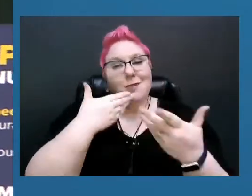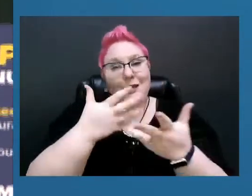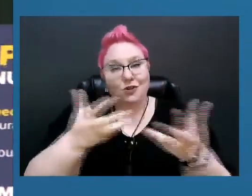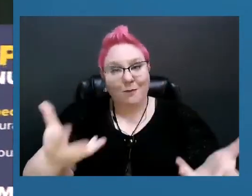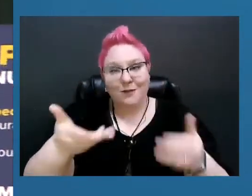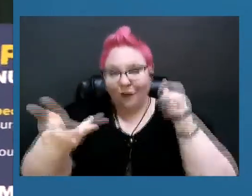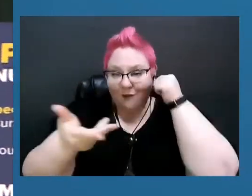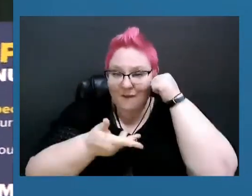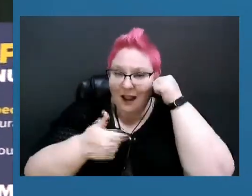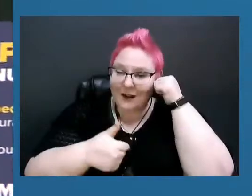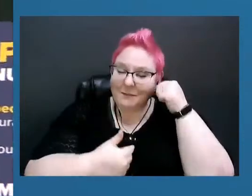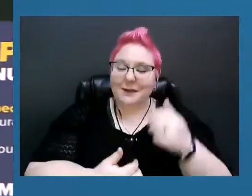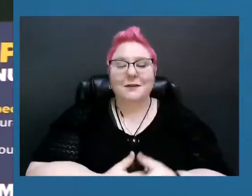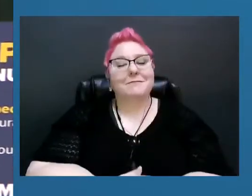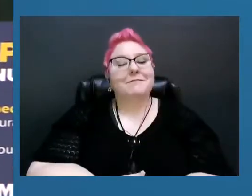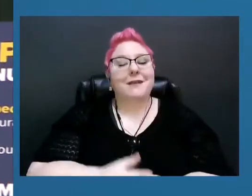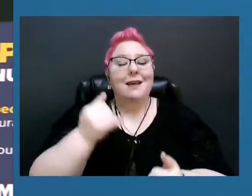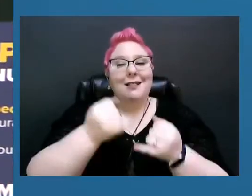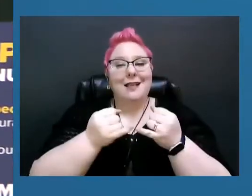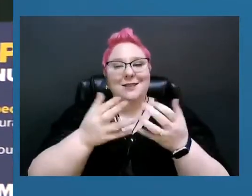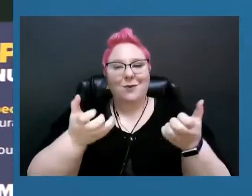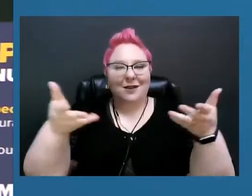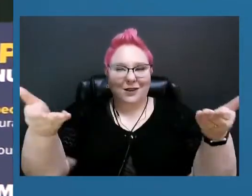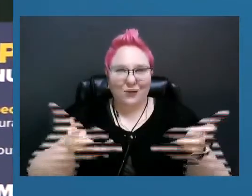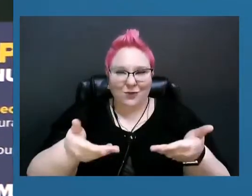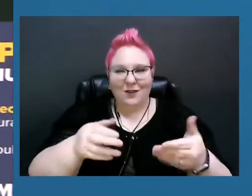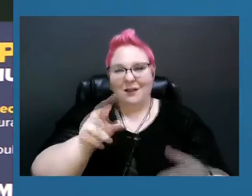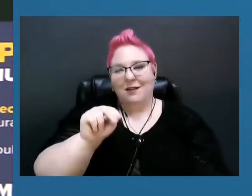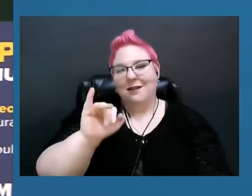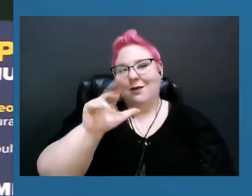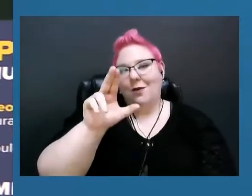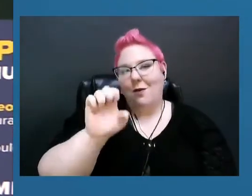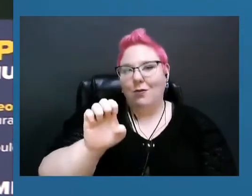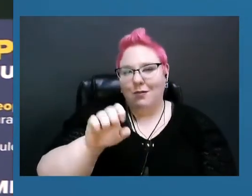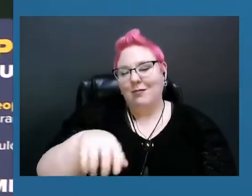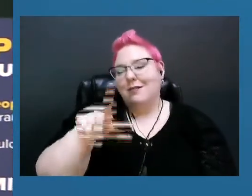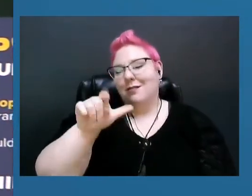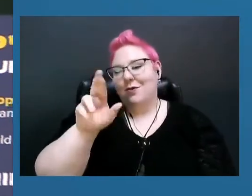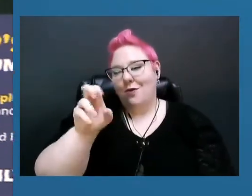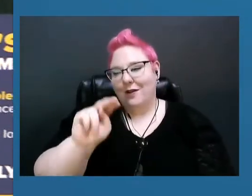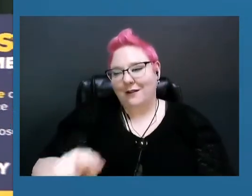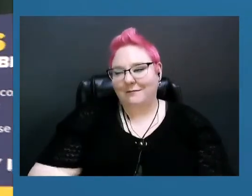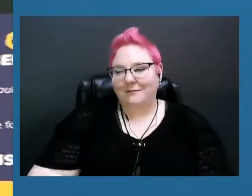today. And lastly, I'd like to introduce Nicole Lauren as our next speaker.